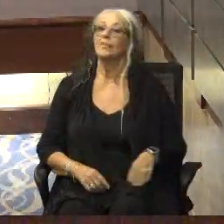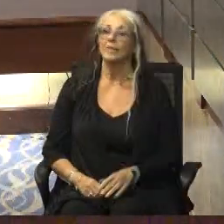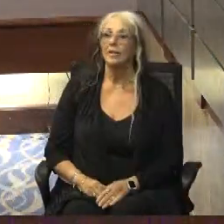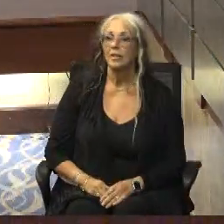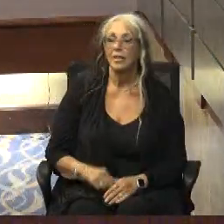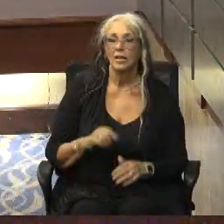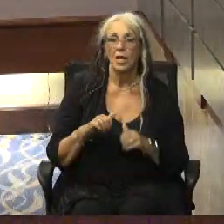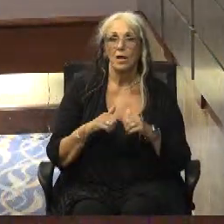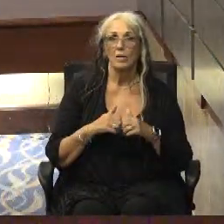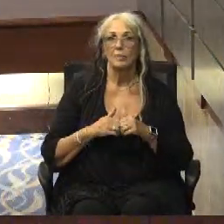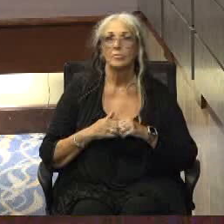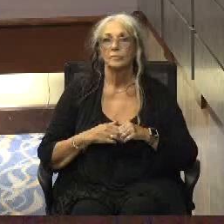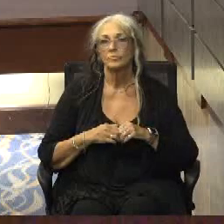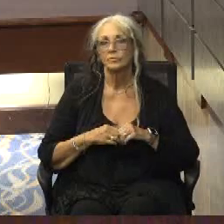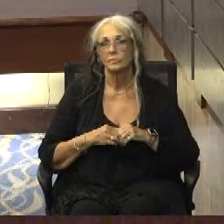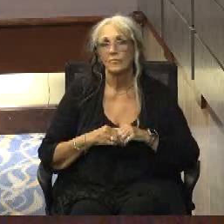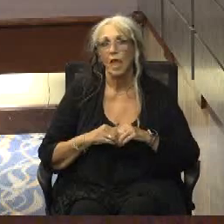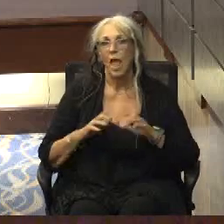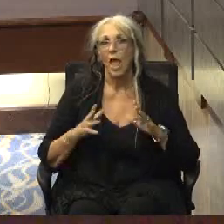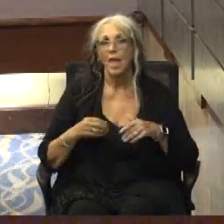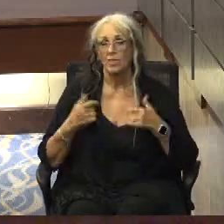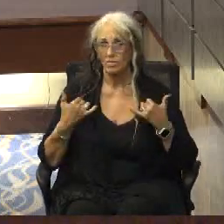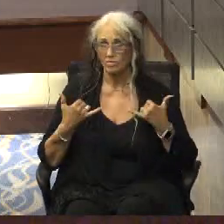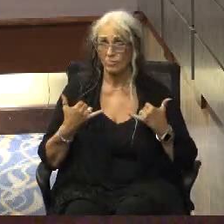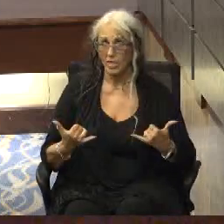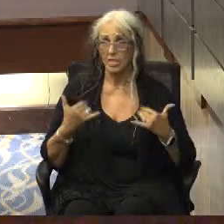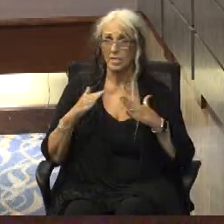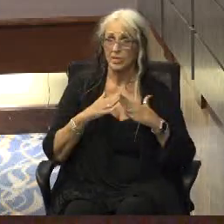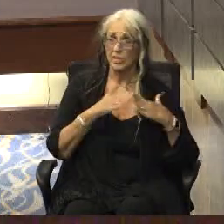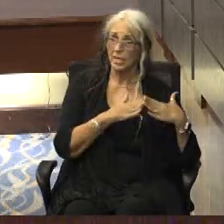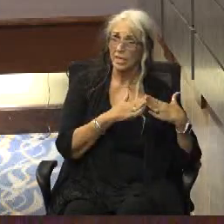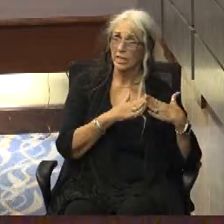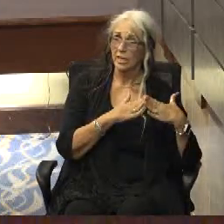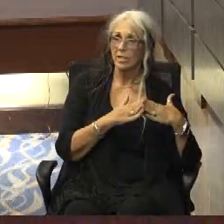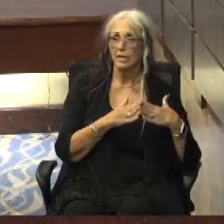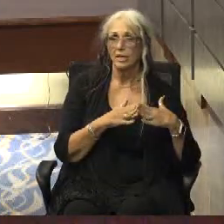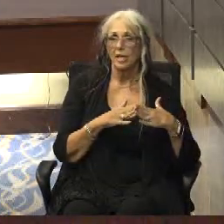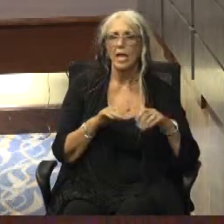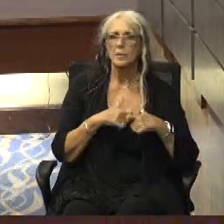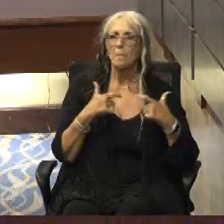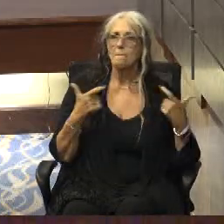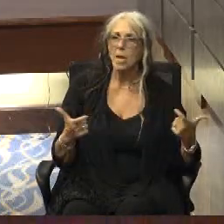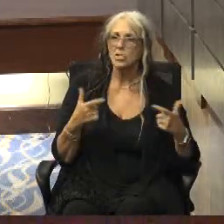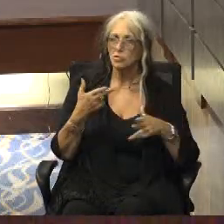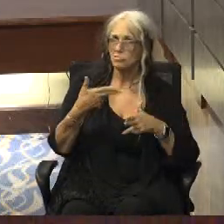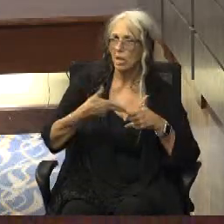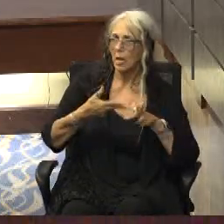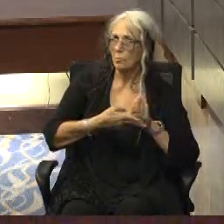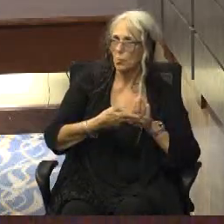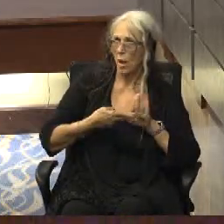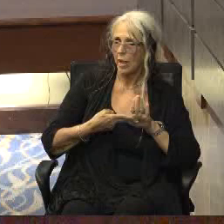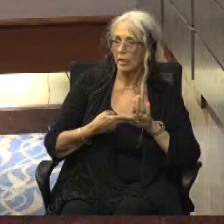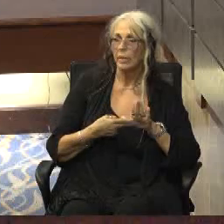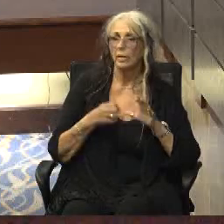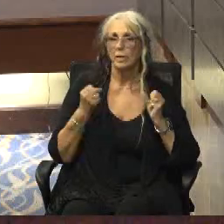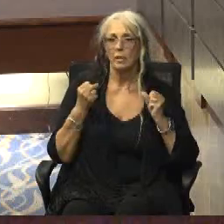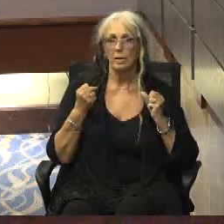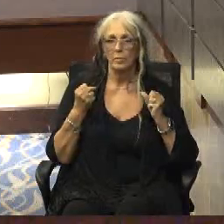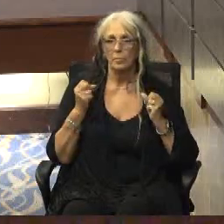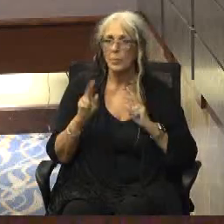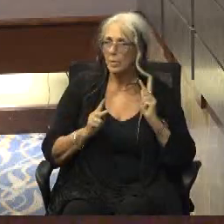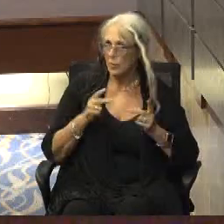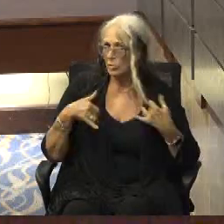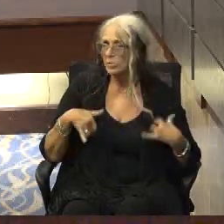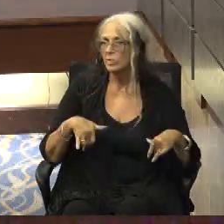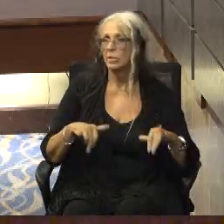a greater good for the city as much as a branding can be. People still will fight and